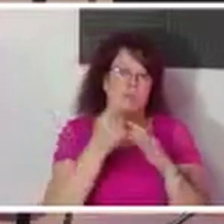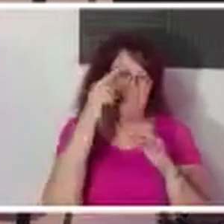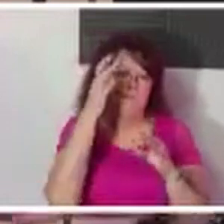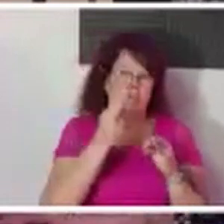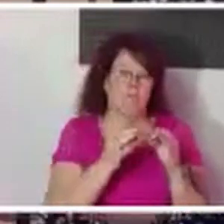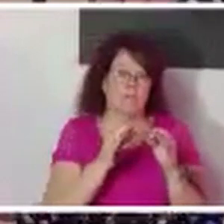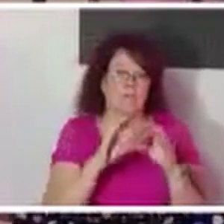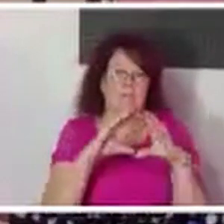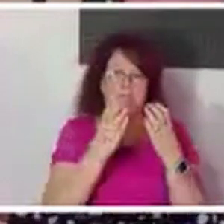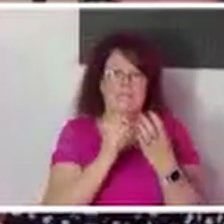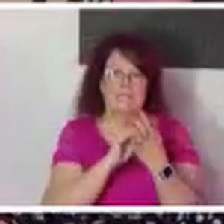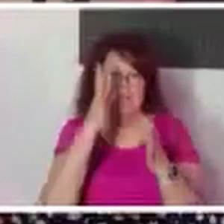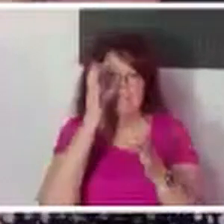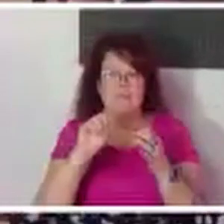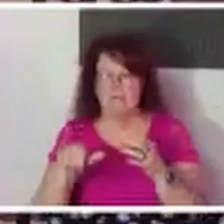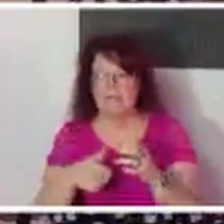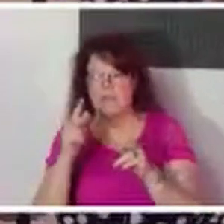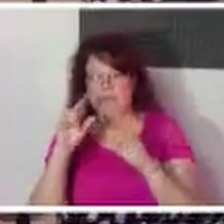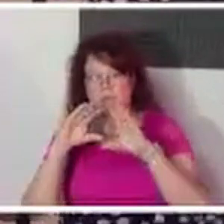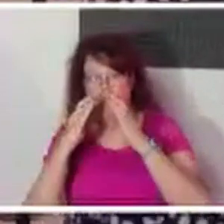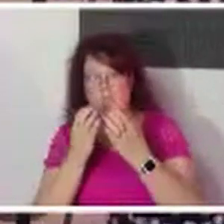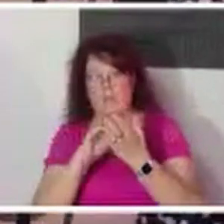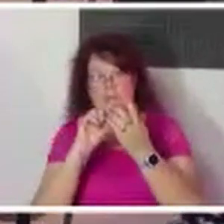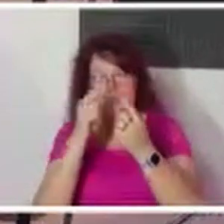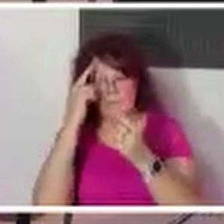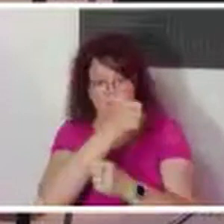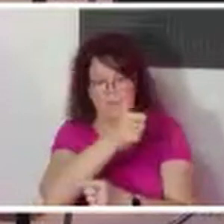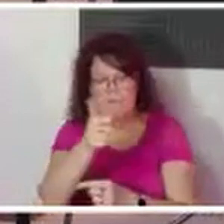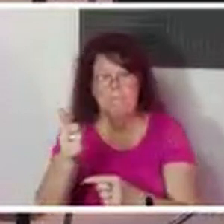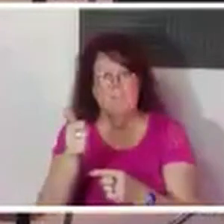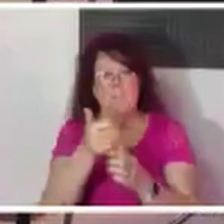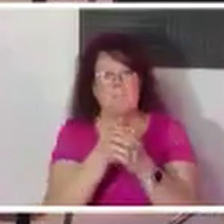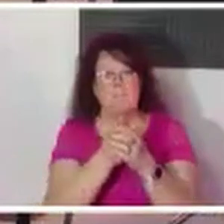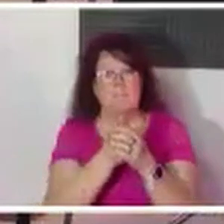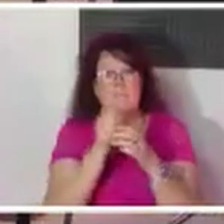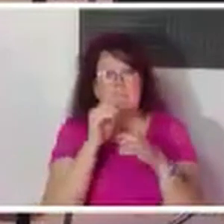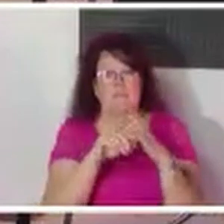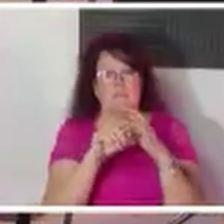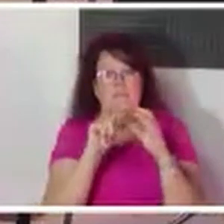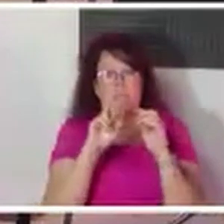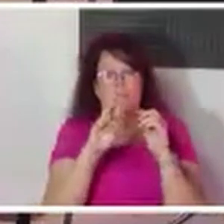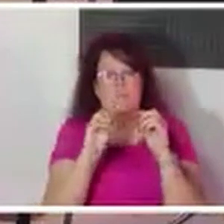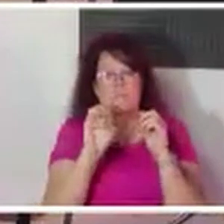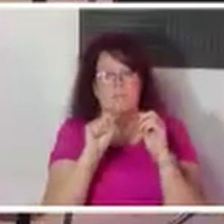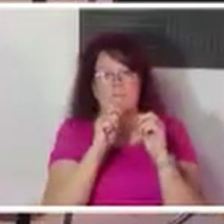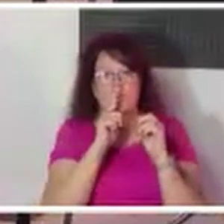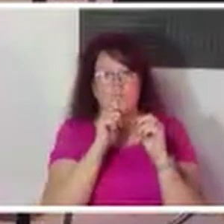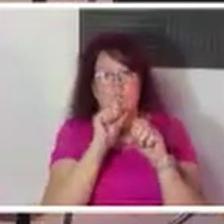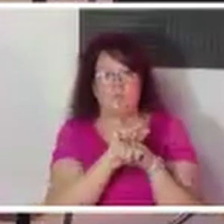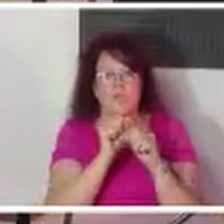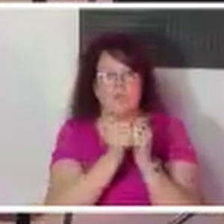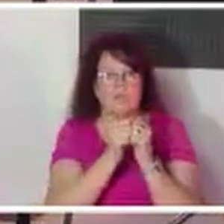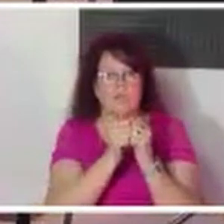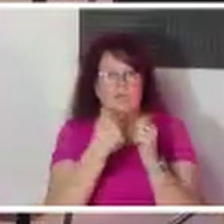decided by someone else, and it is at that point up to them. In terms of who we are working with, though, we are working with people